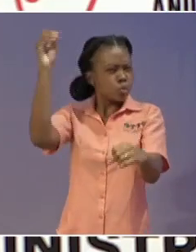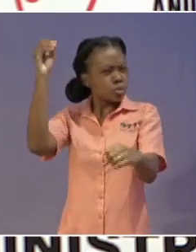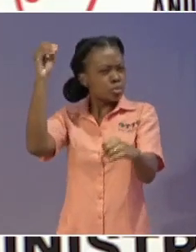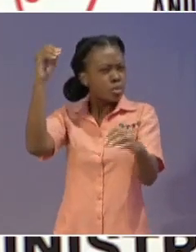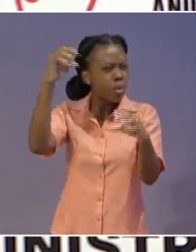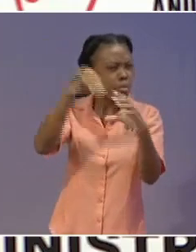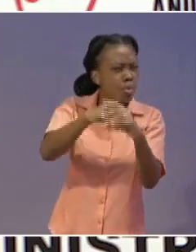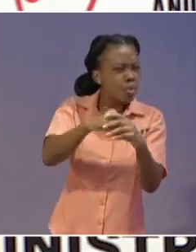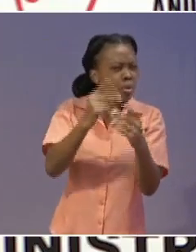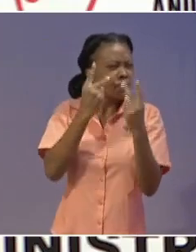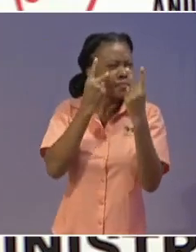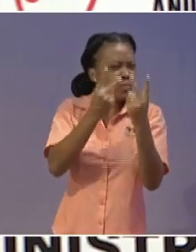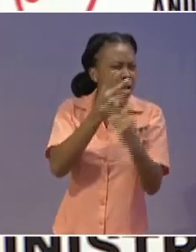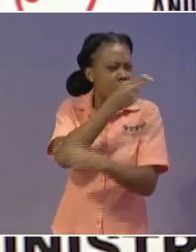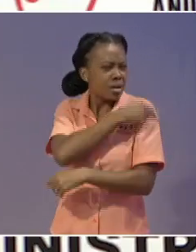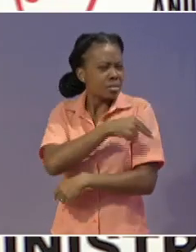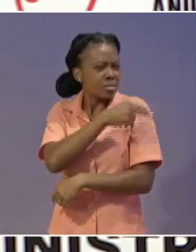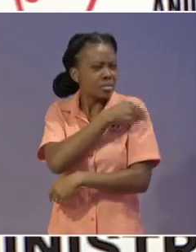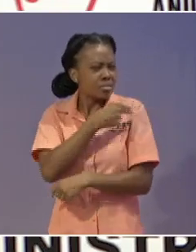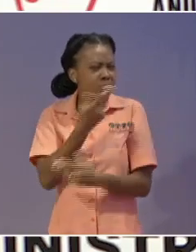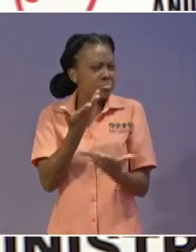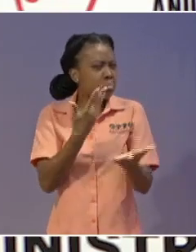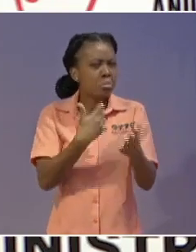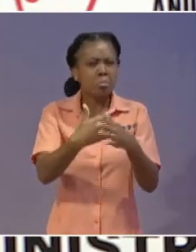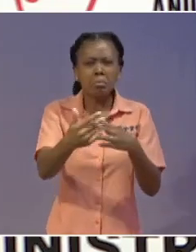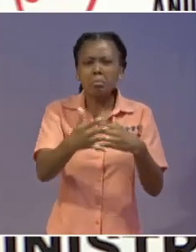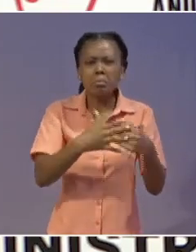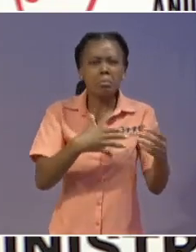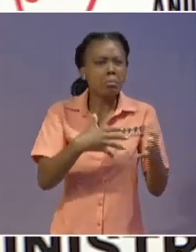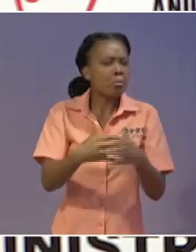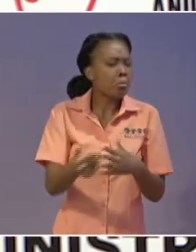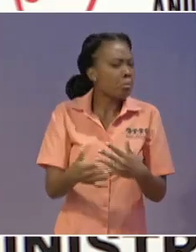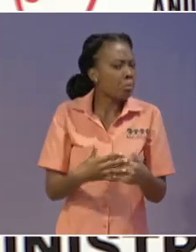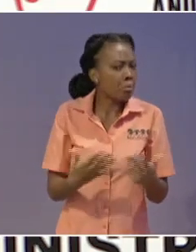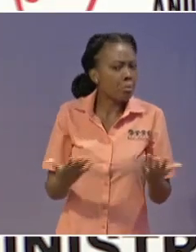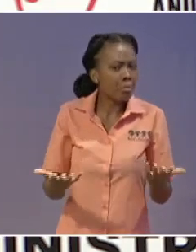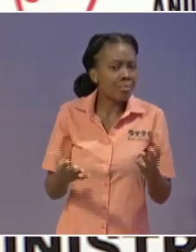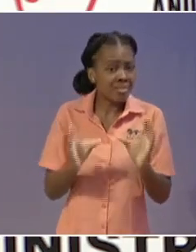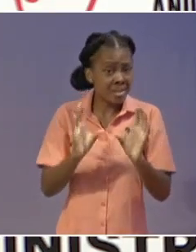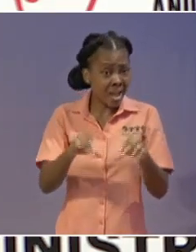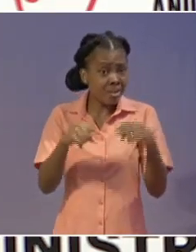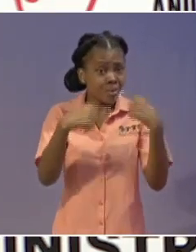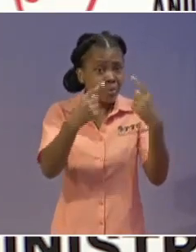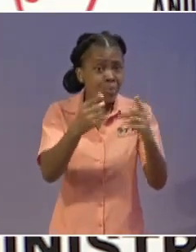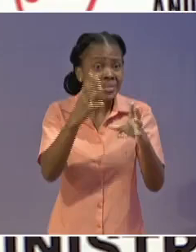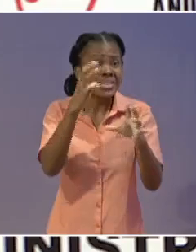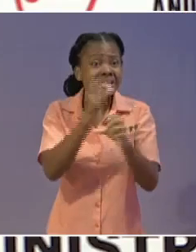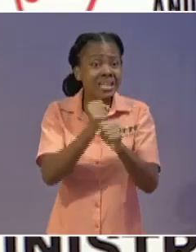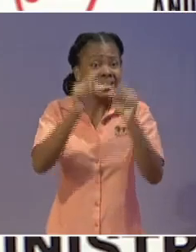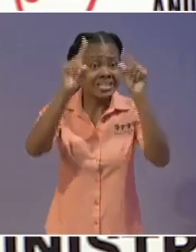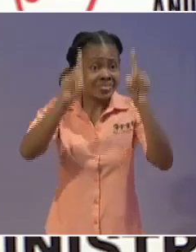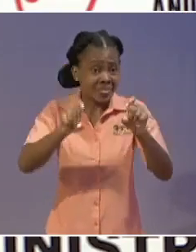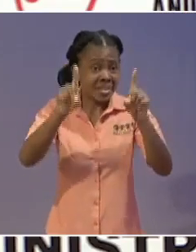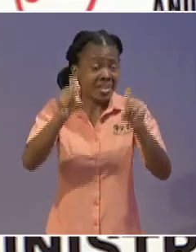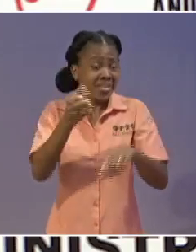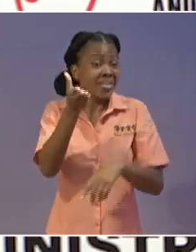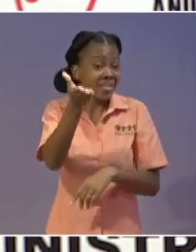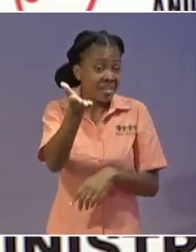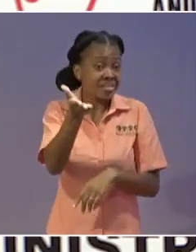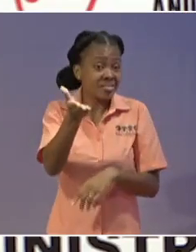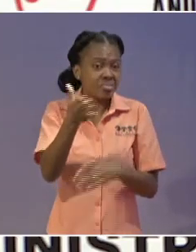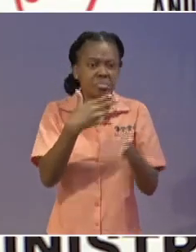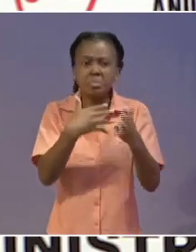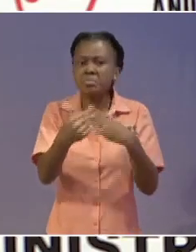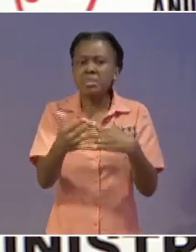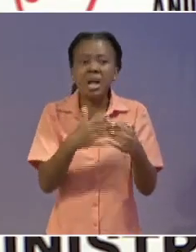or Walgreens and get tested, whether or not they have been in contact with someone who was tested for